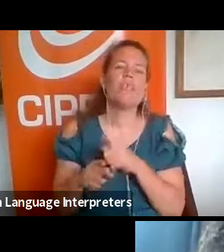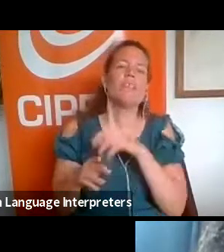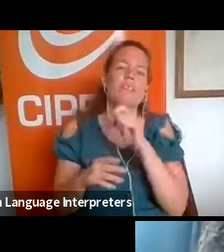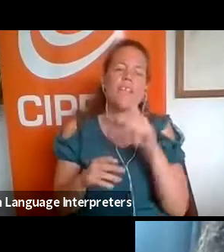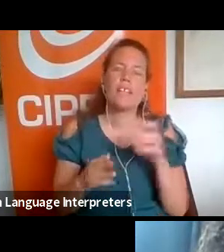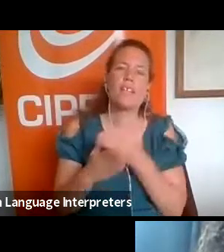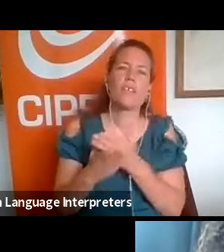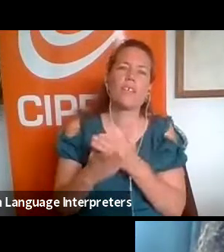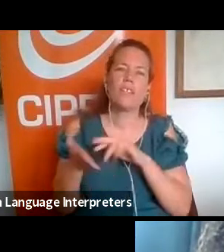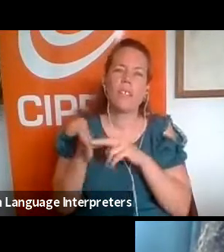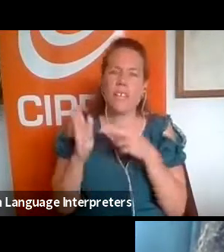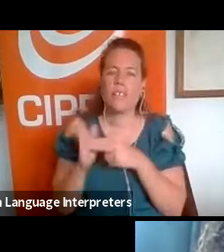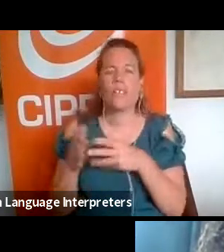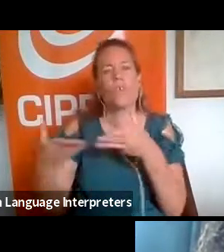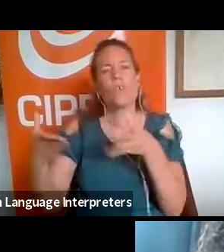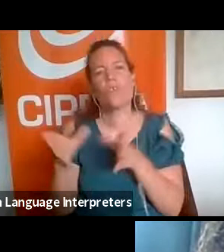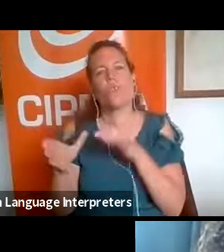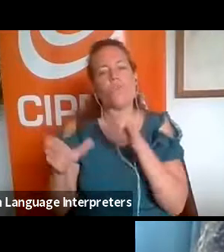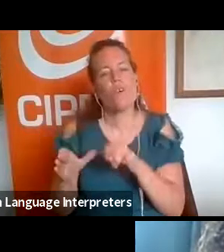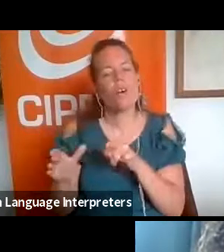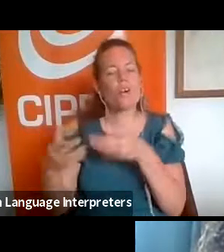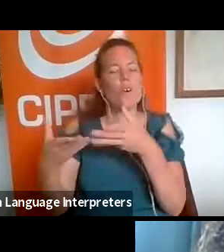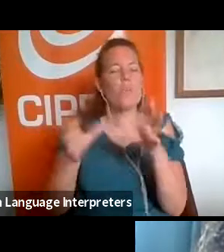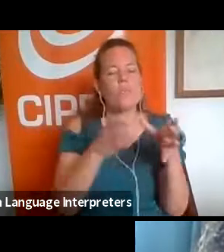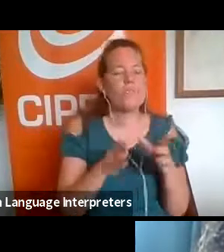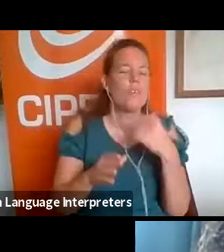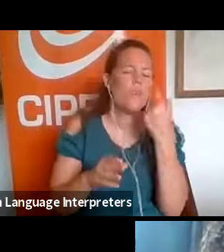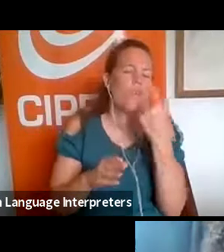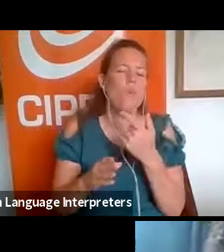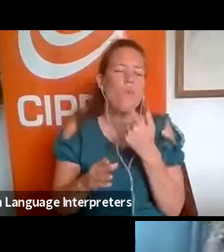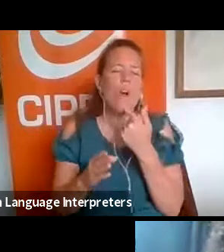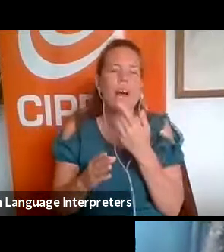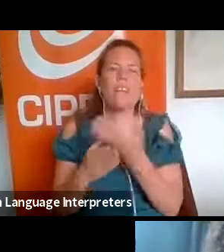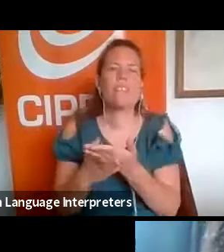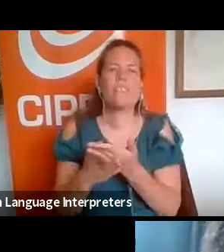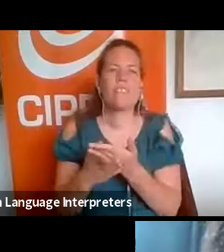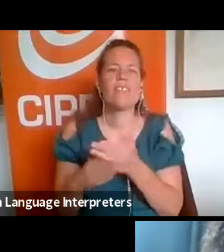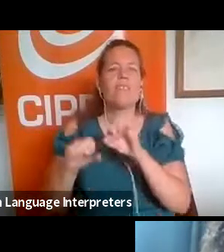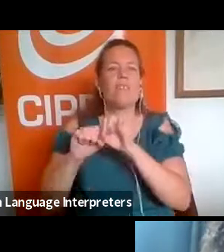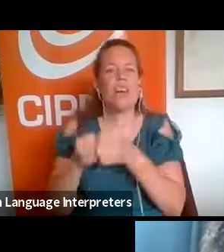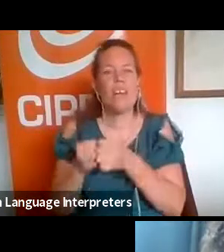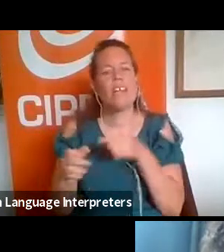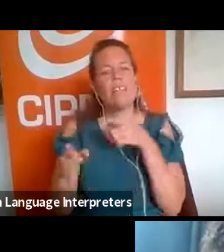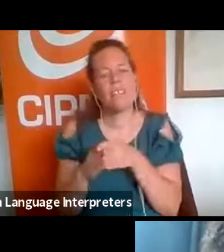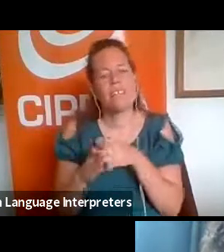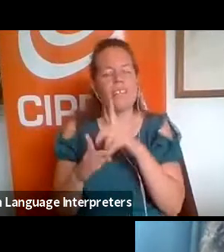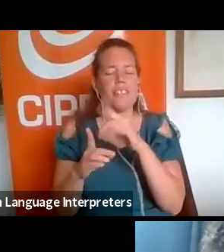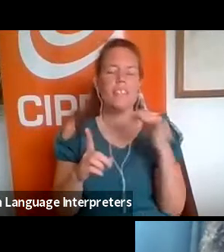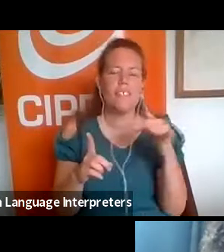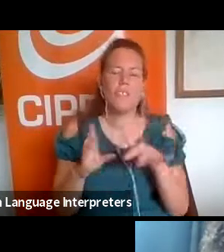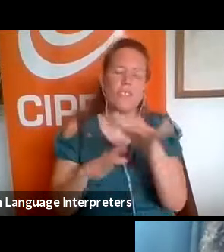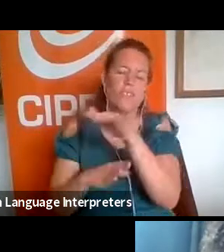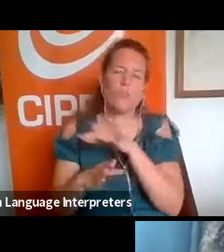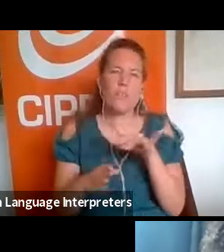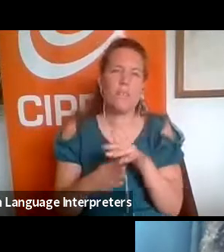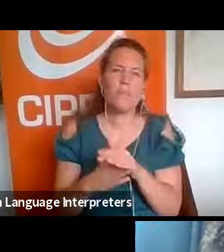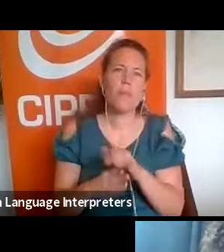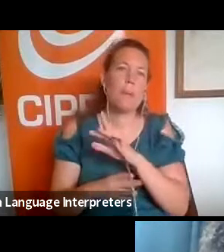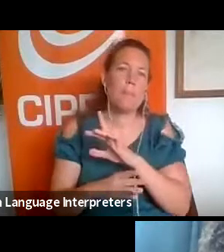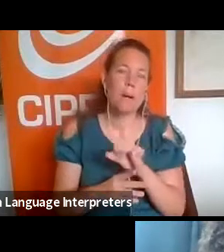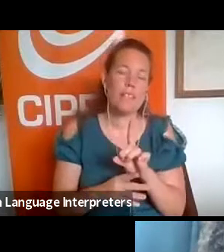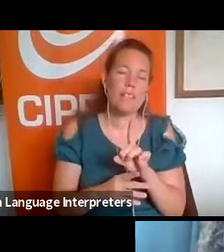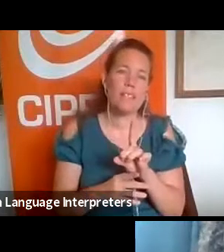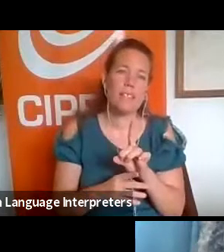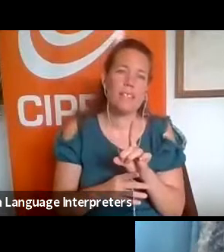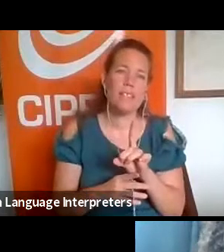security to communities of people who have variations in the digital literacy levels and so on. But some of the